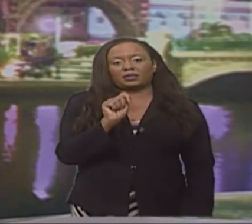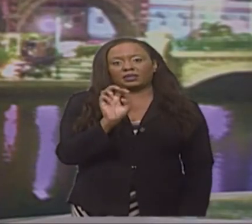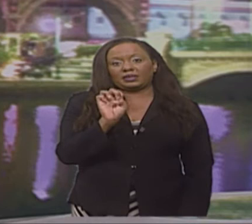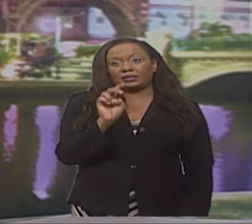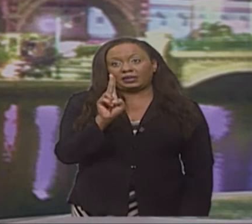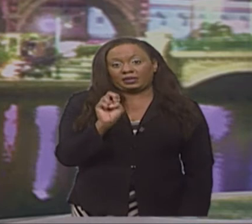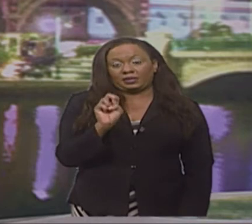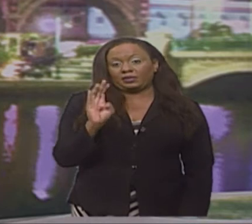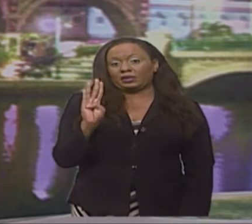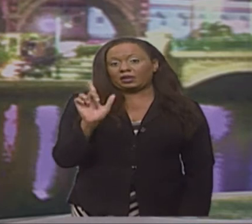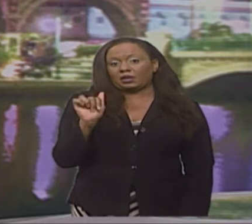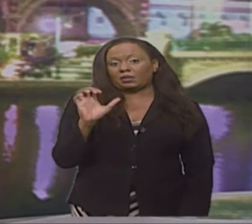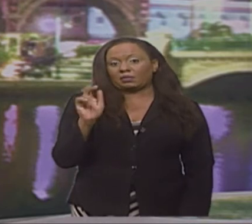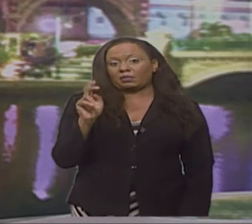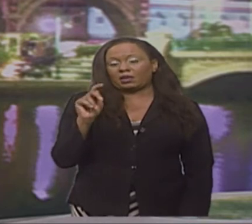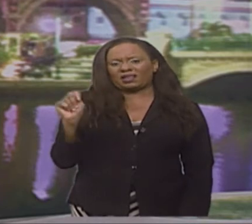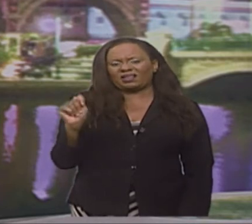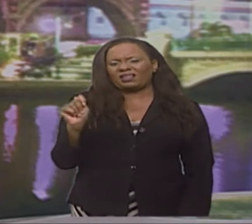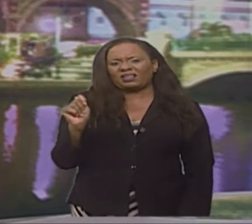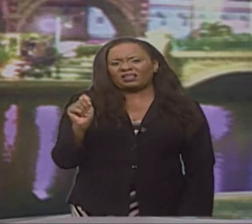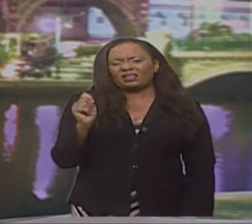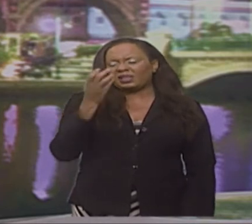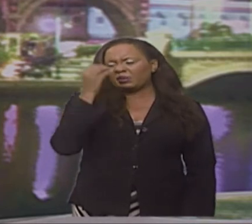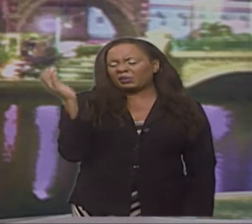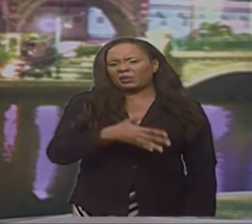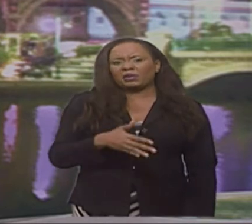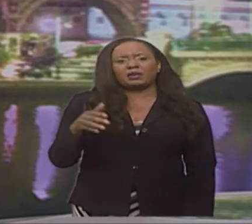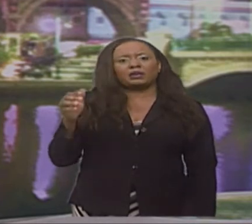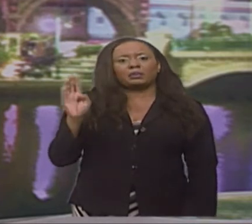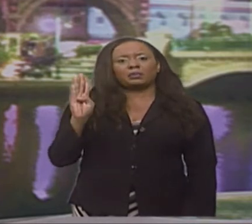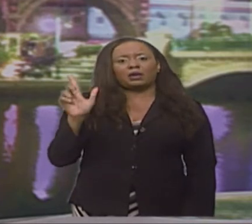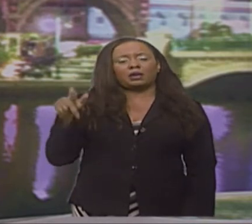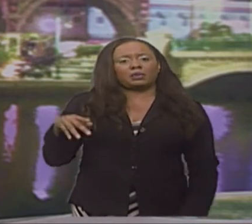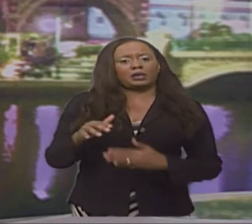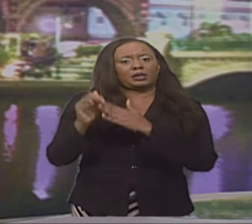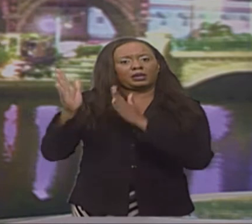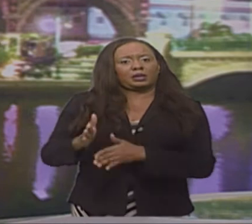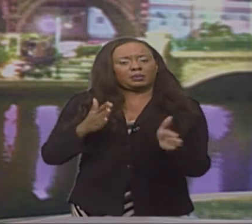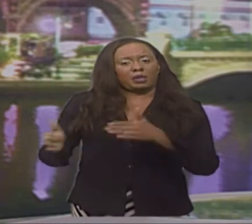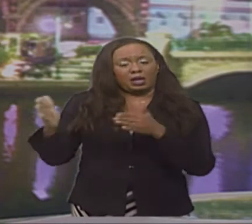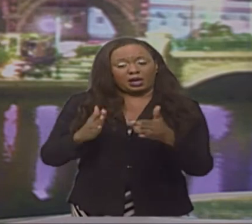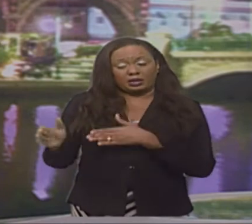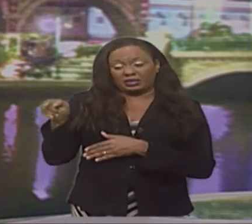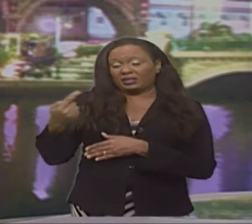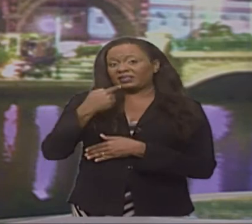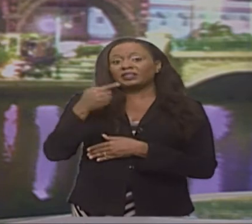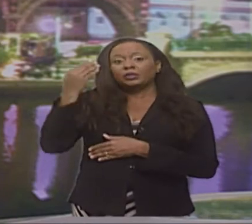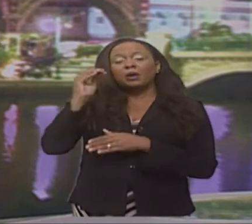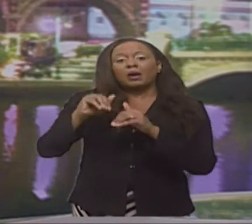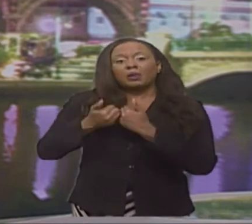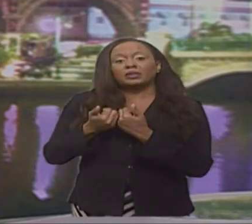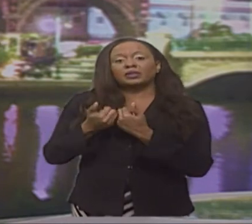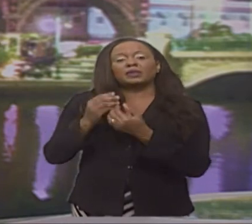Lockett has dismissed opposition leader Mia Mottley's plan to fix the South Coast. Yesterday, Ms. Mottley said within a week of being